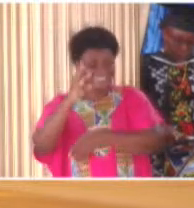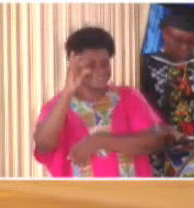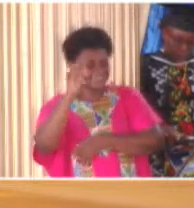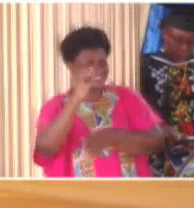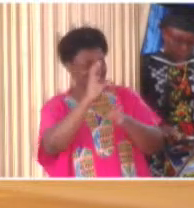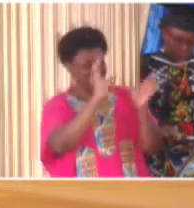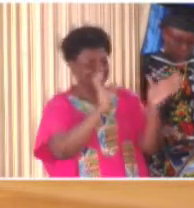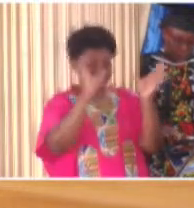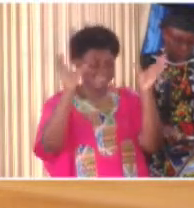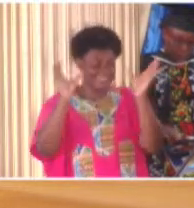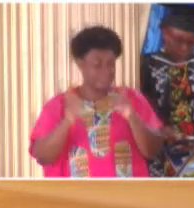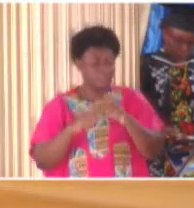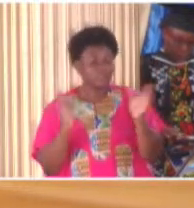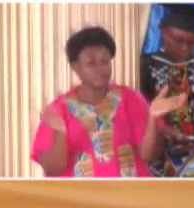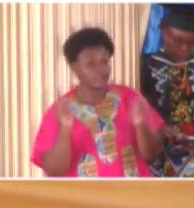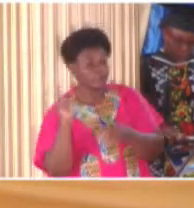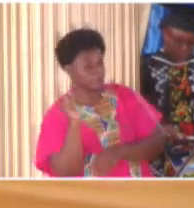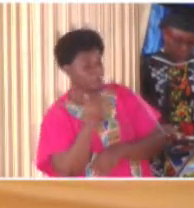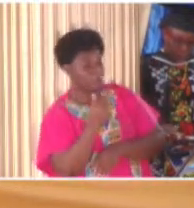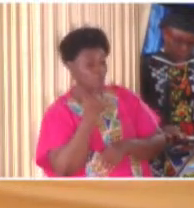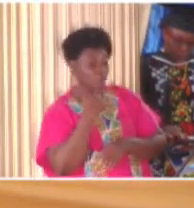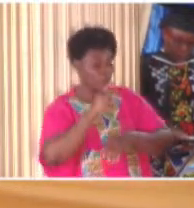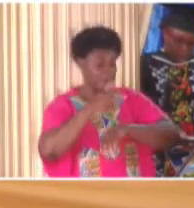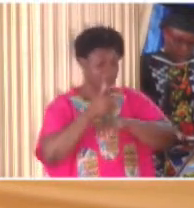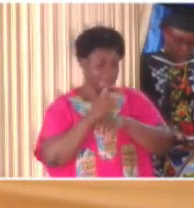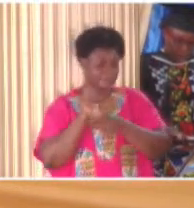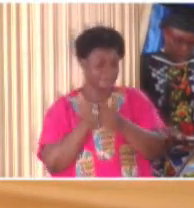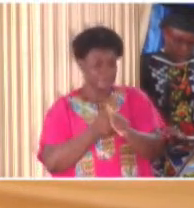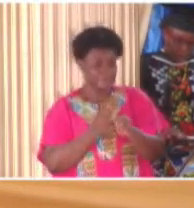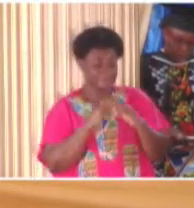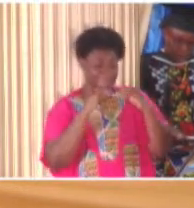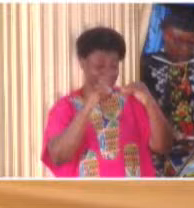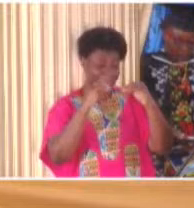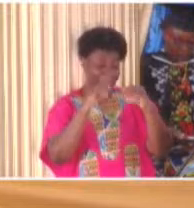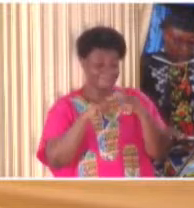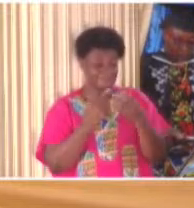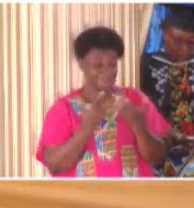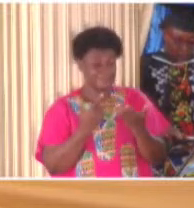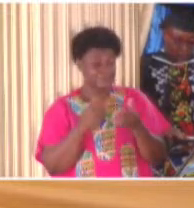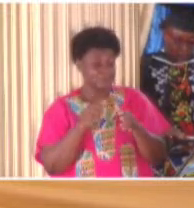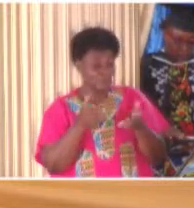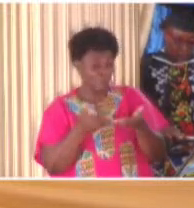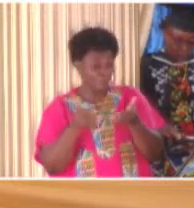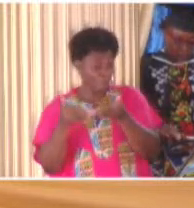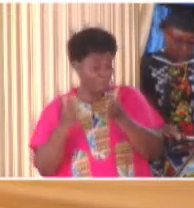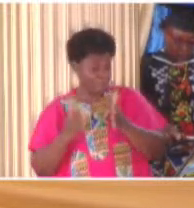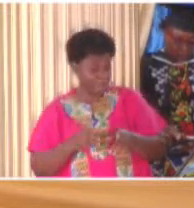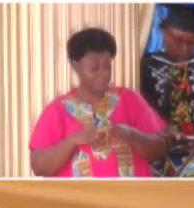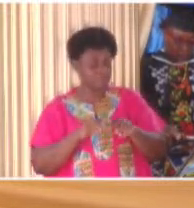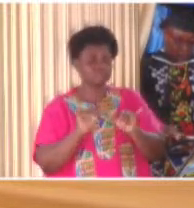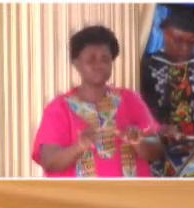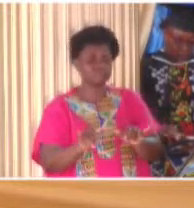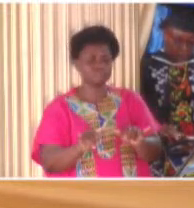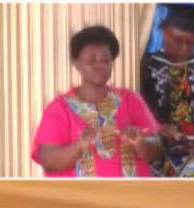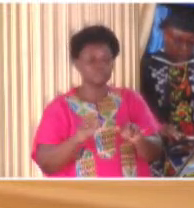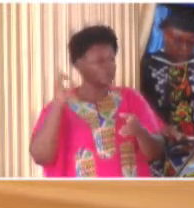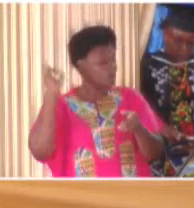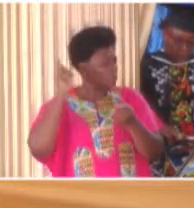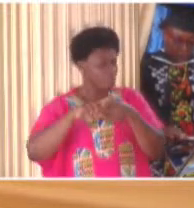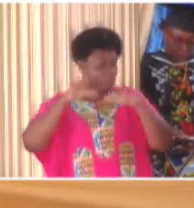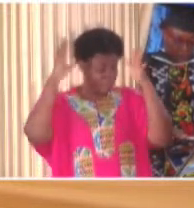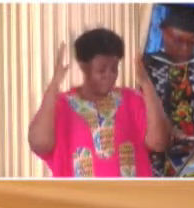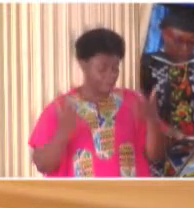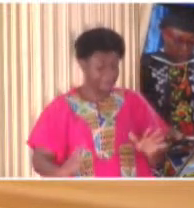I urge all graduating students to follow the instructions of the ushers and to remain in the auditorium until the ceremony is